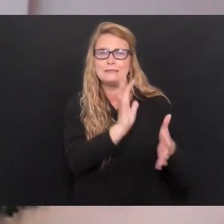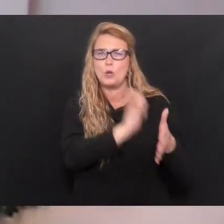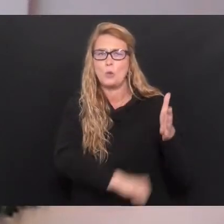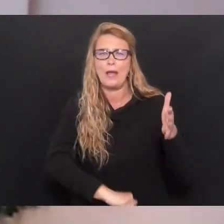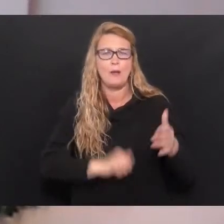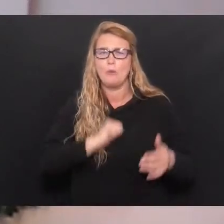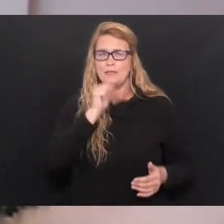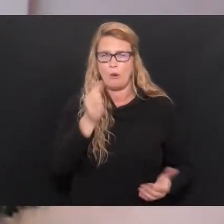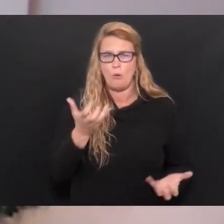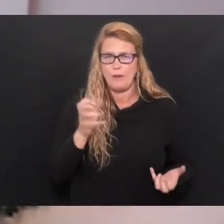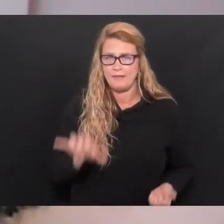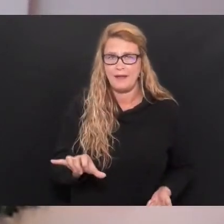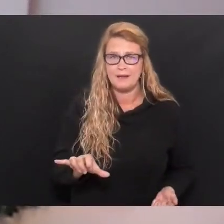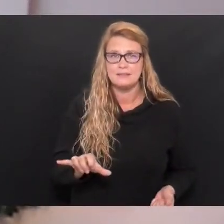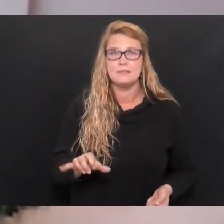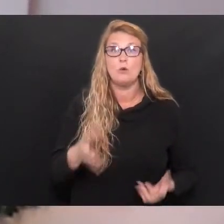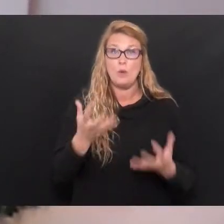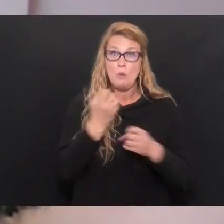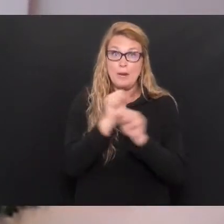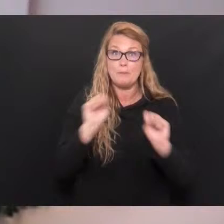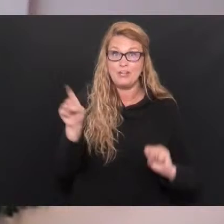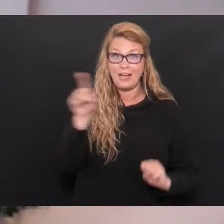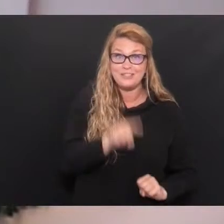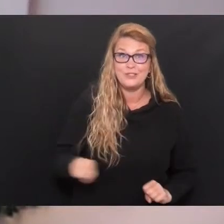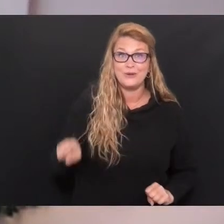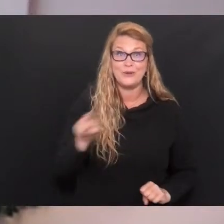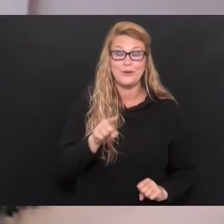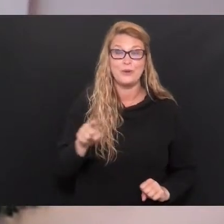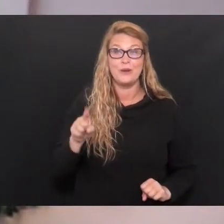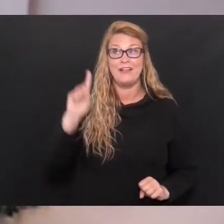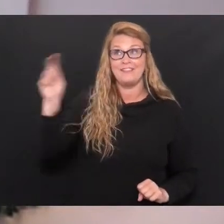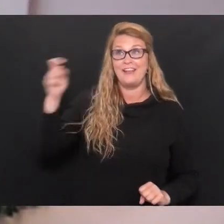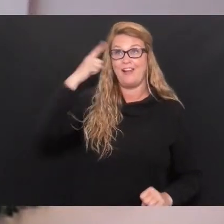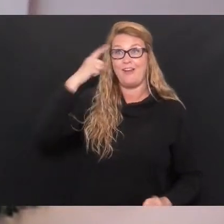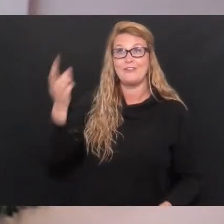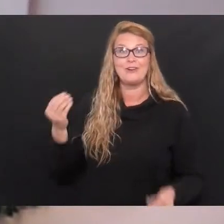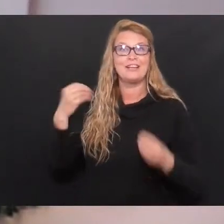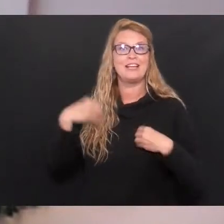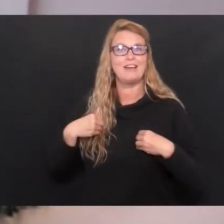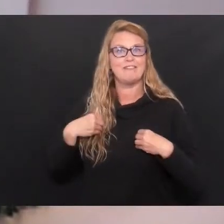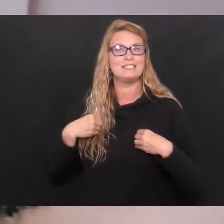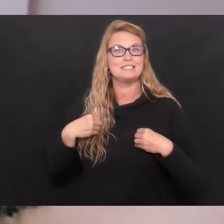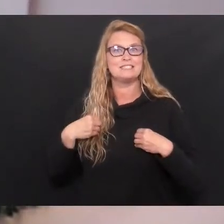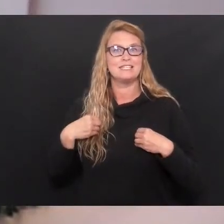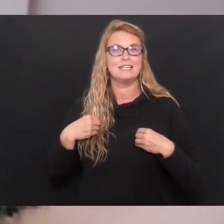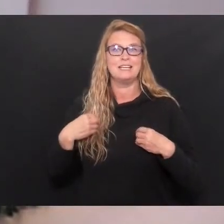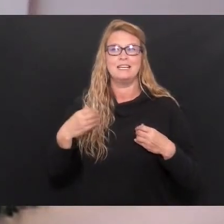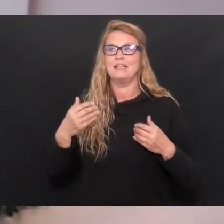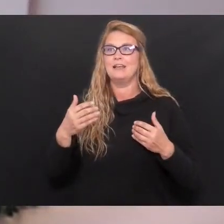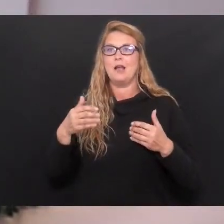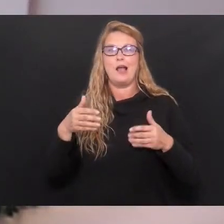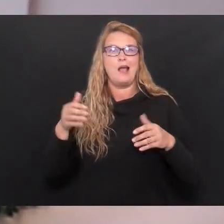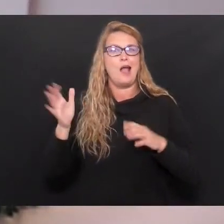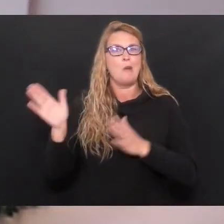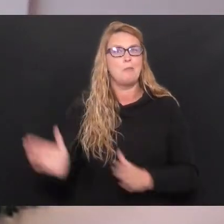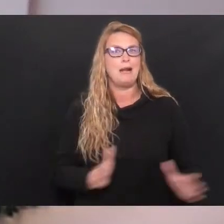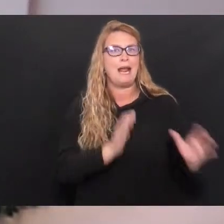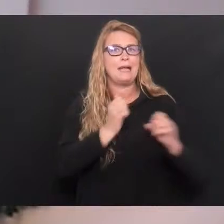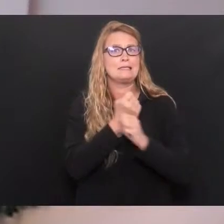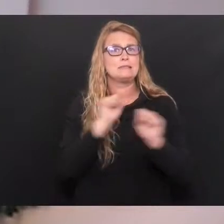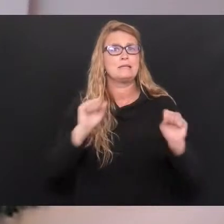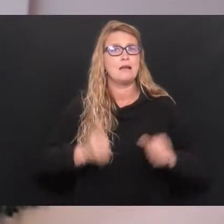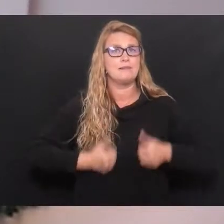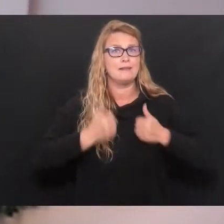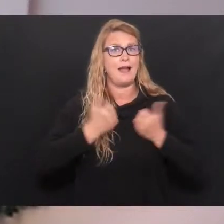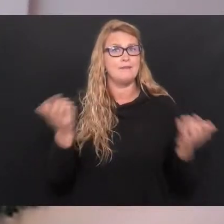people. The governor asked us to come up with strategies to help him save lives in West Virginia,